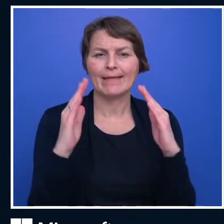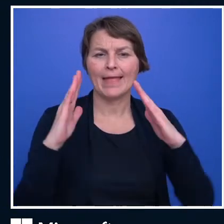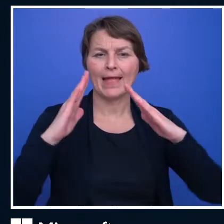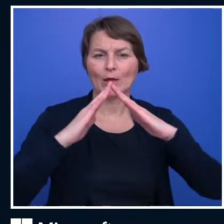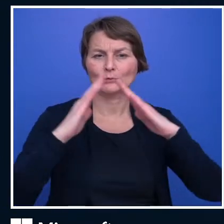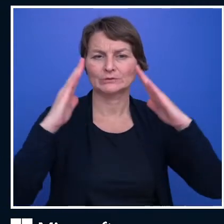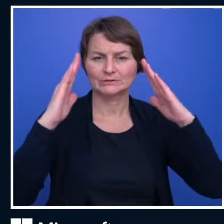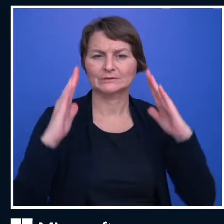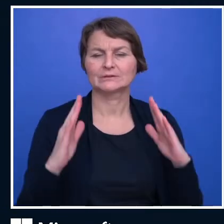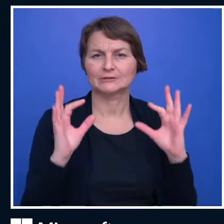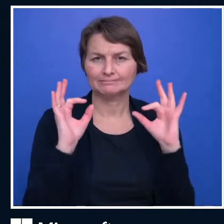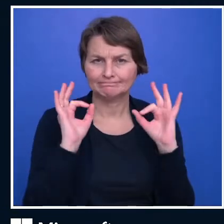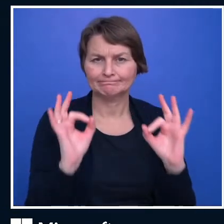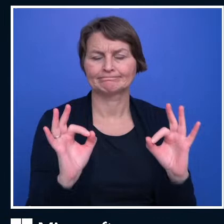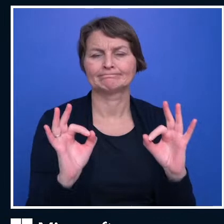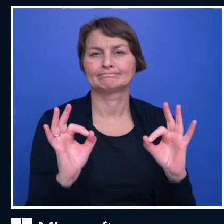want